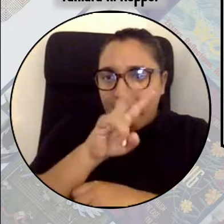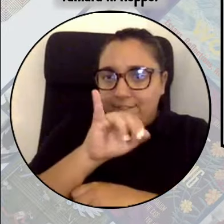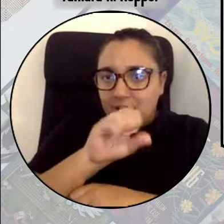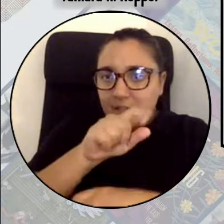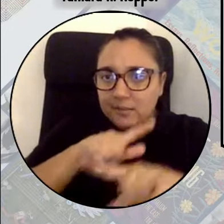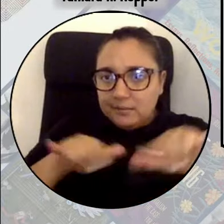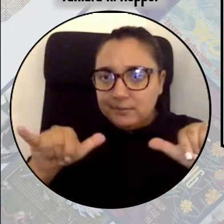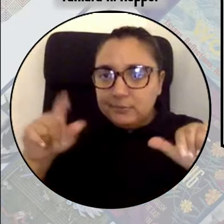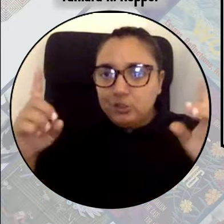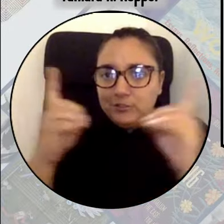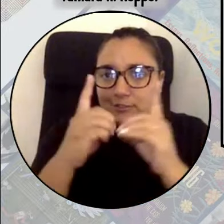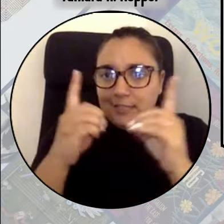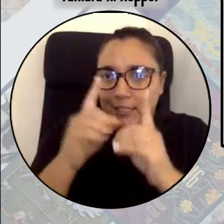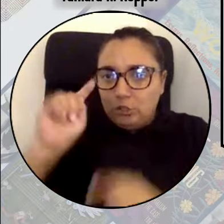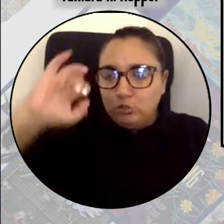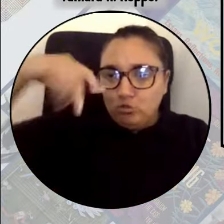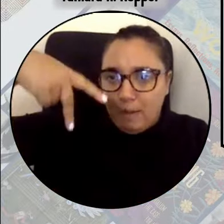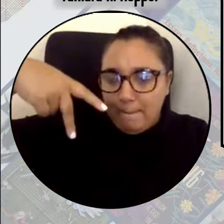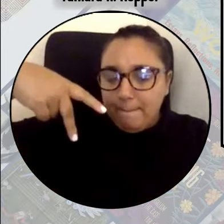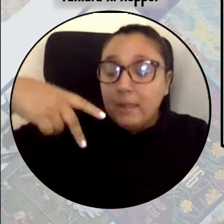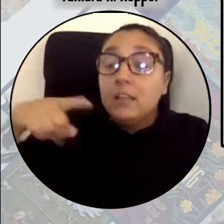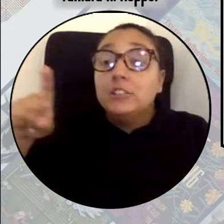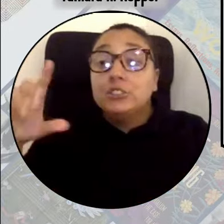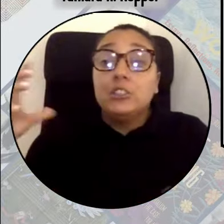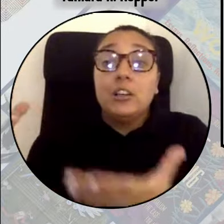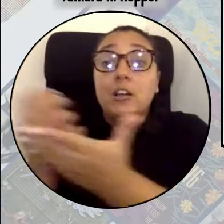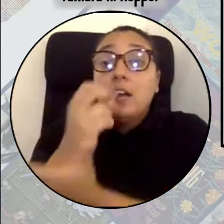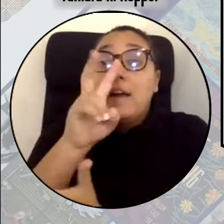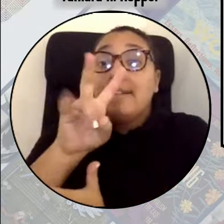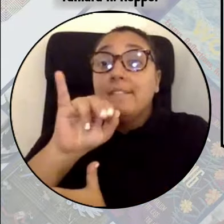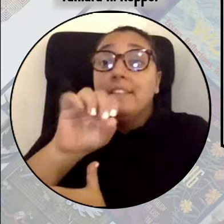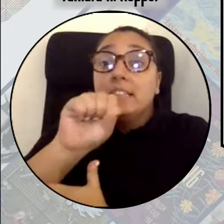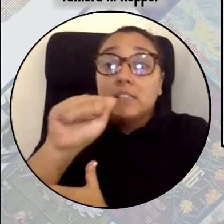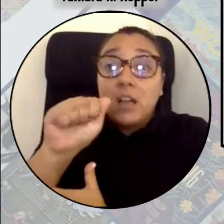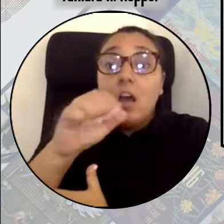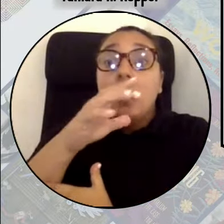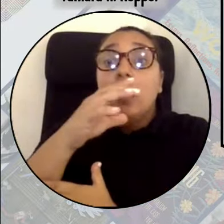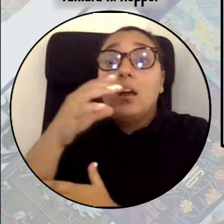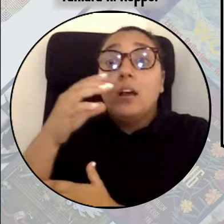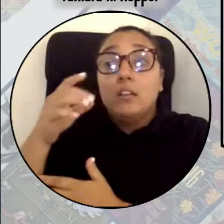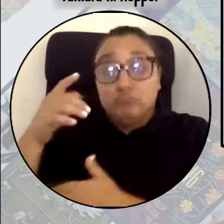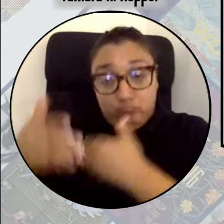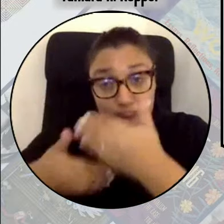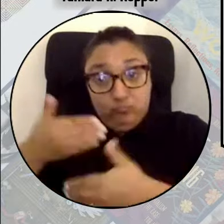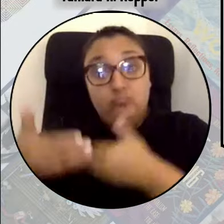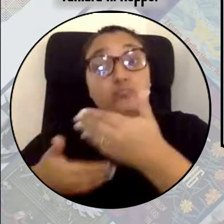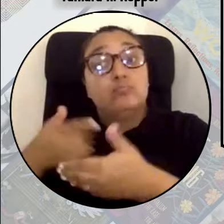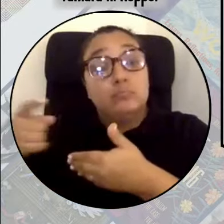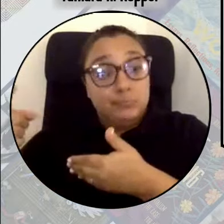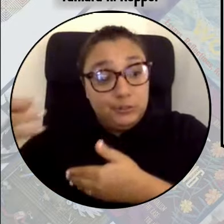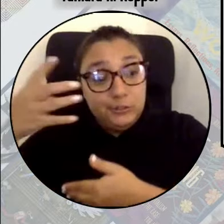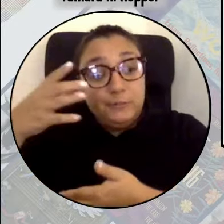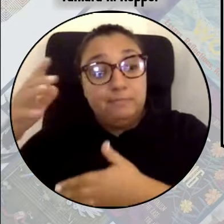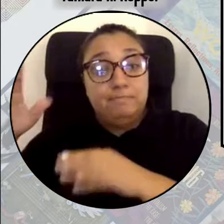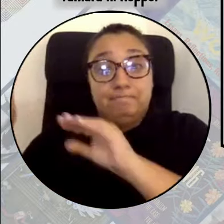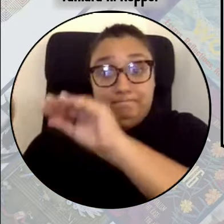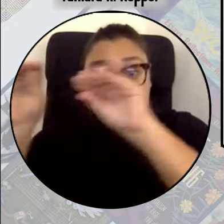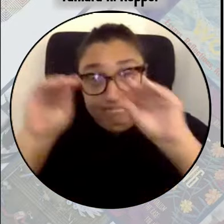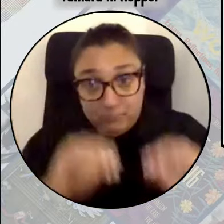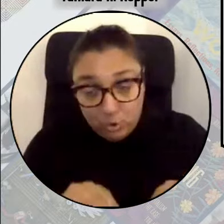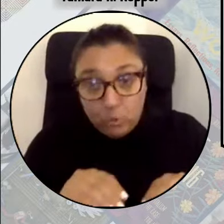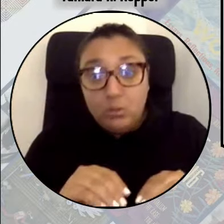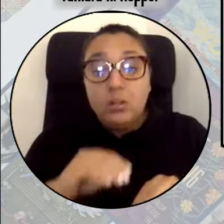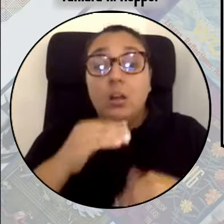Trump. She used that visa to get her own kind of, you know, pathway, legal pathway. She also then sponsored